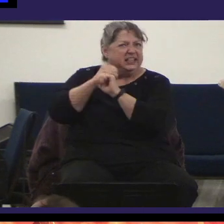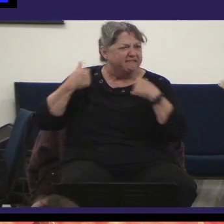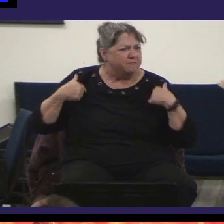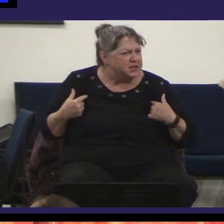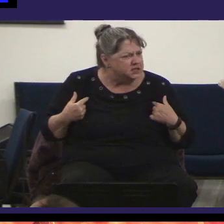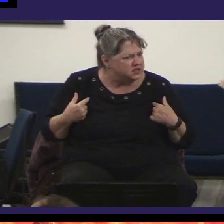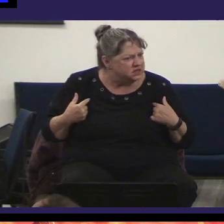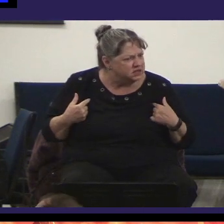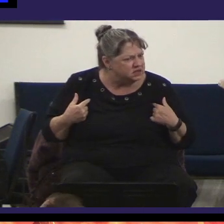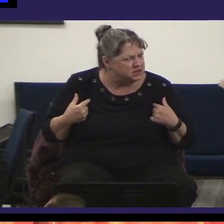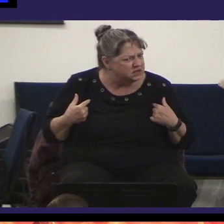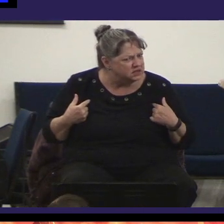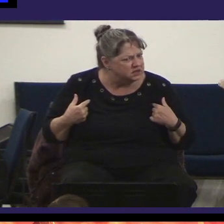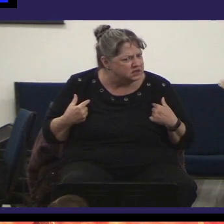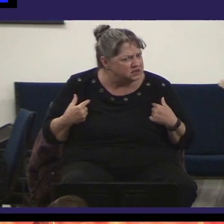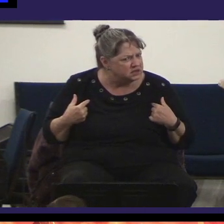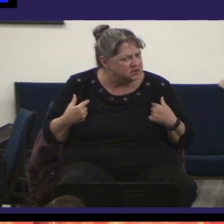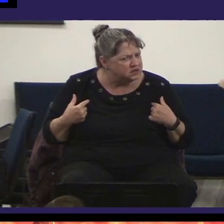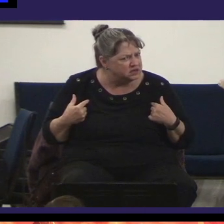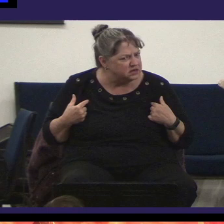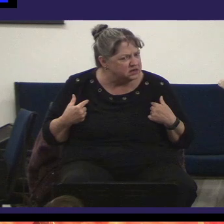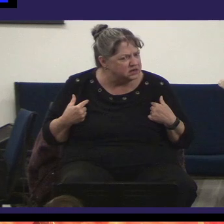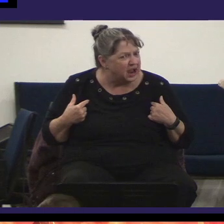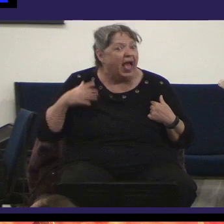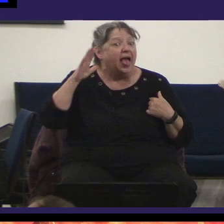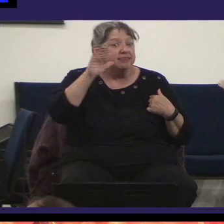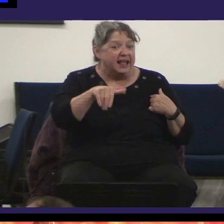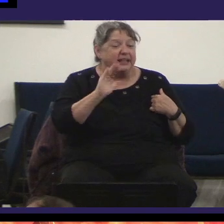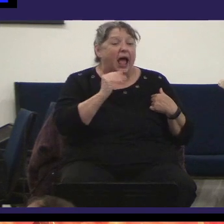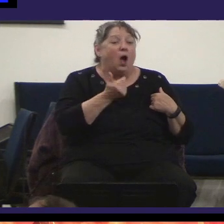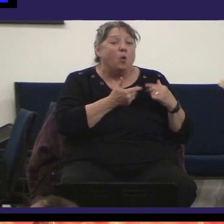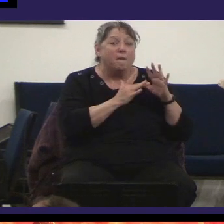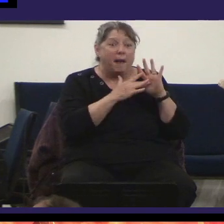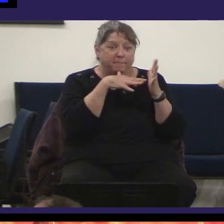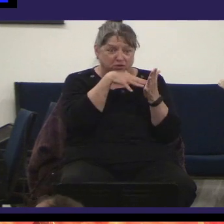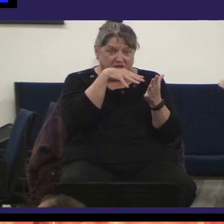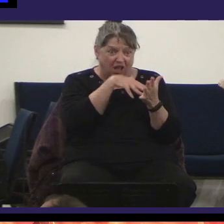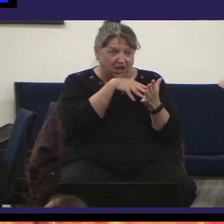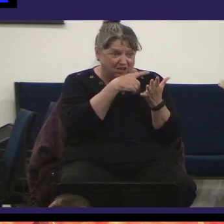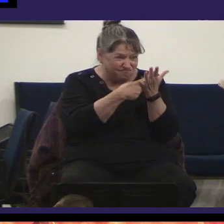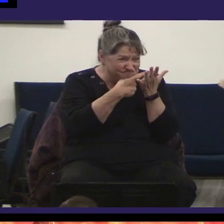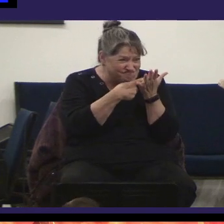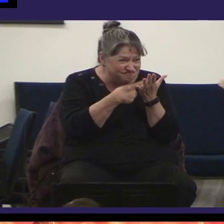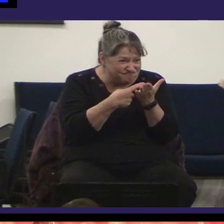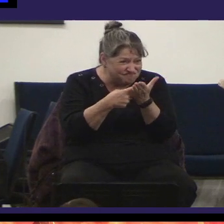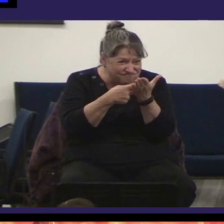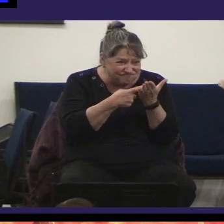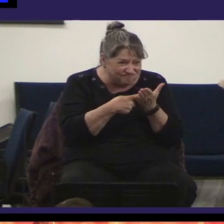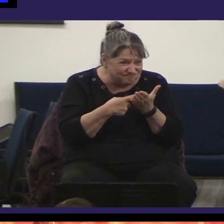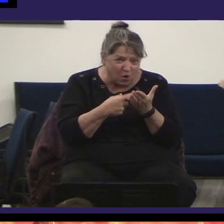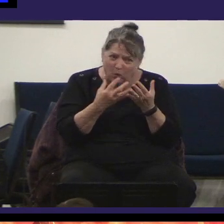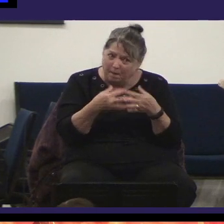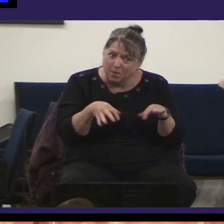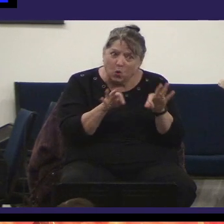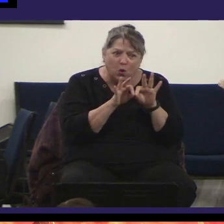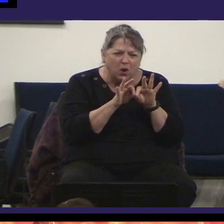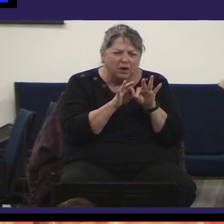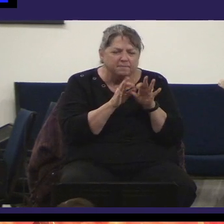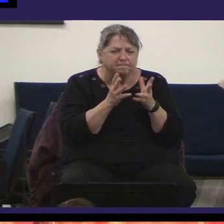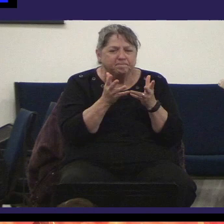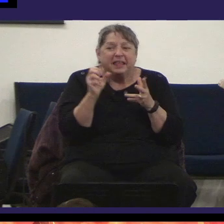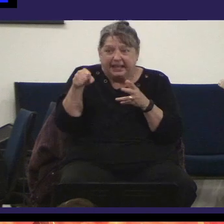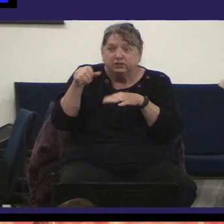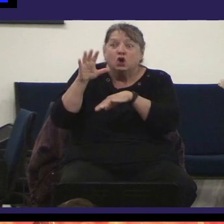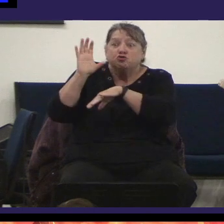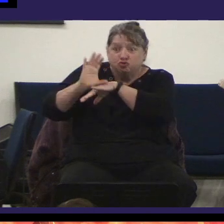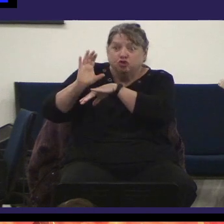so that's what we shared. And I encourage you, in a small group meeting, that's where you can come. If you